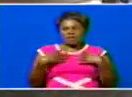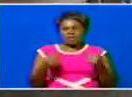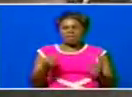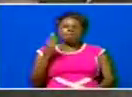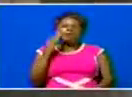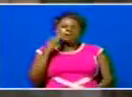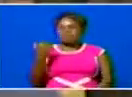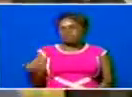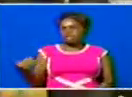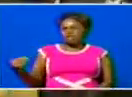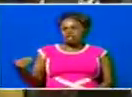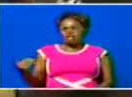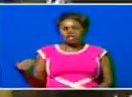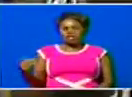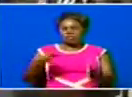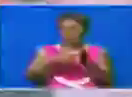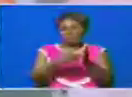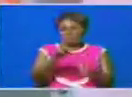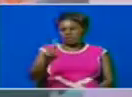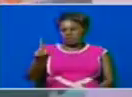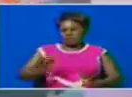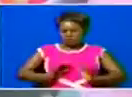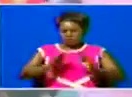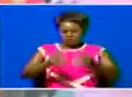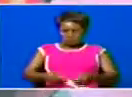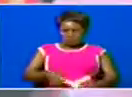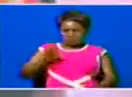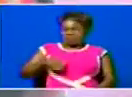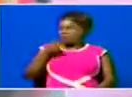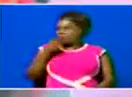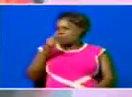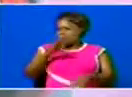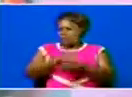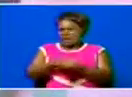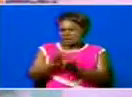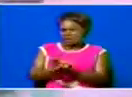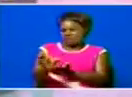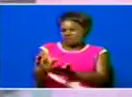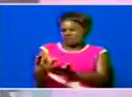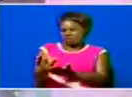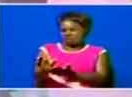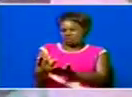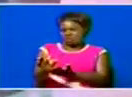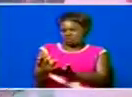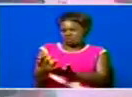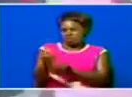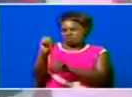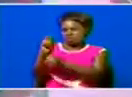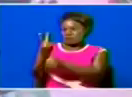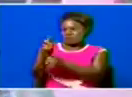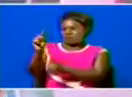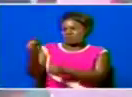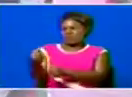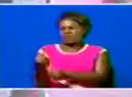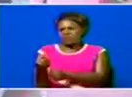na Mtoto initiative. Each pregnant and lactating mother receives cash transfers of up to 12,000